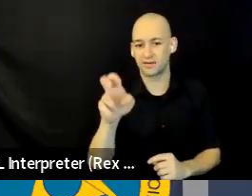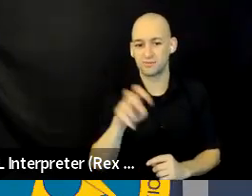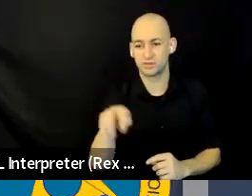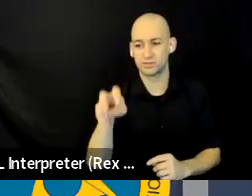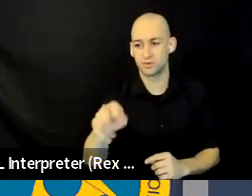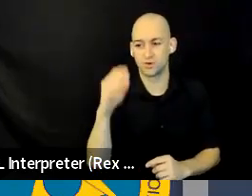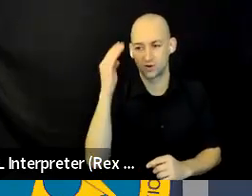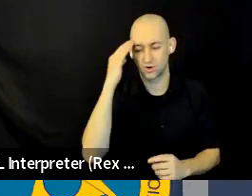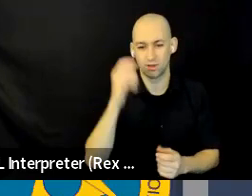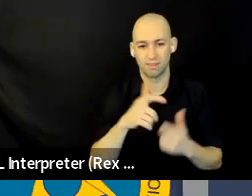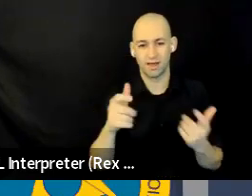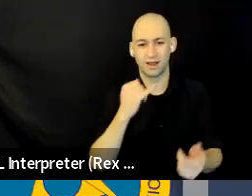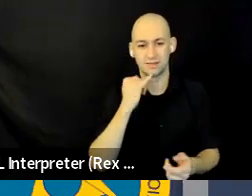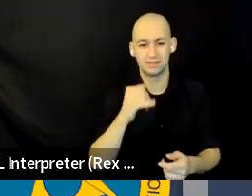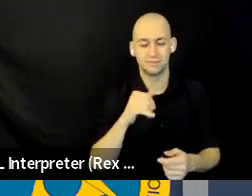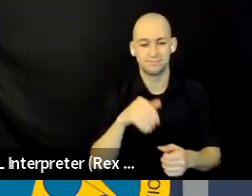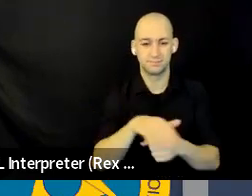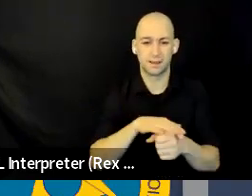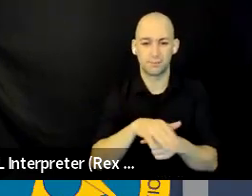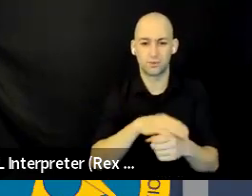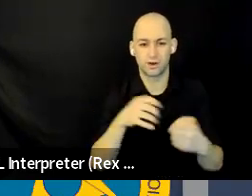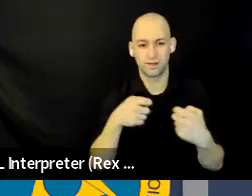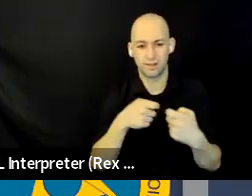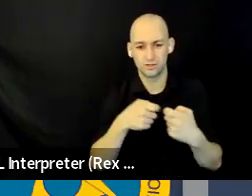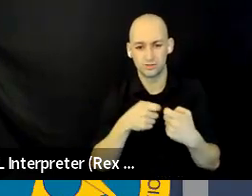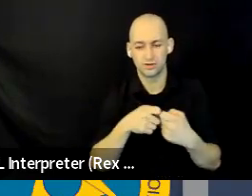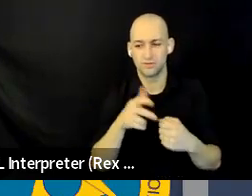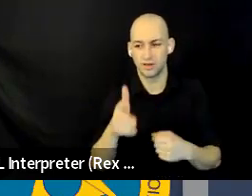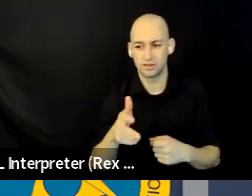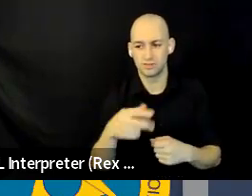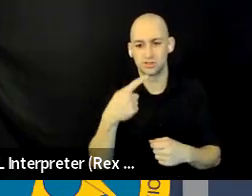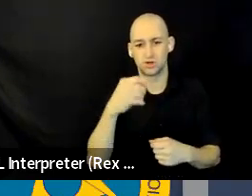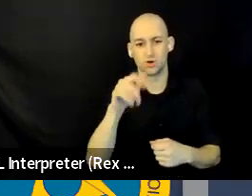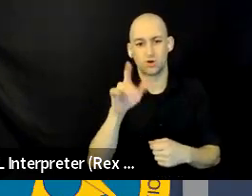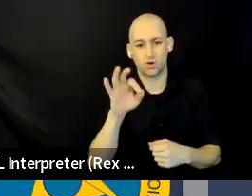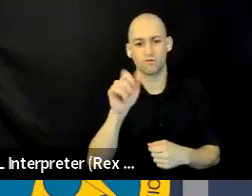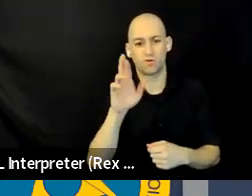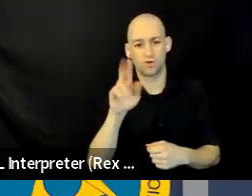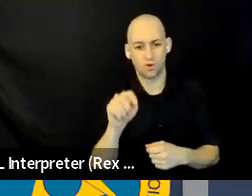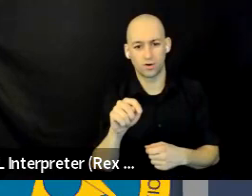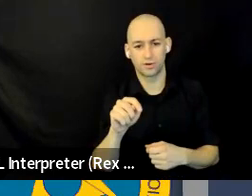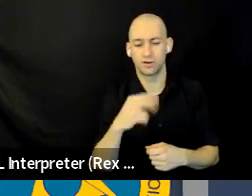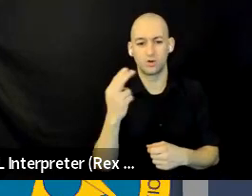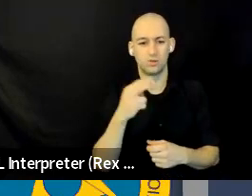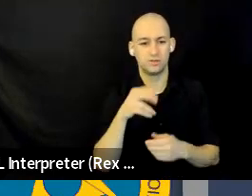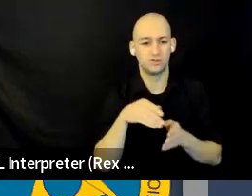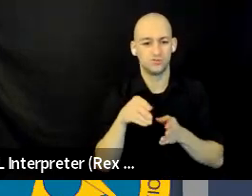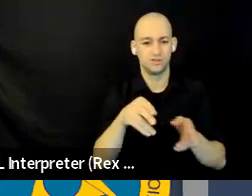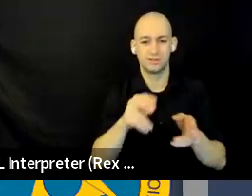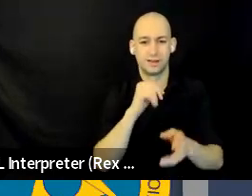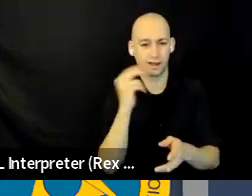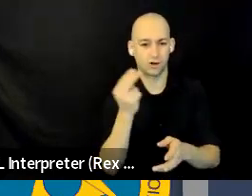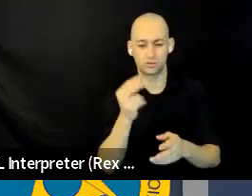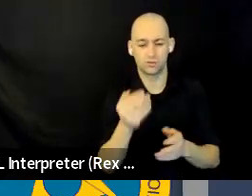these neighborhood electric vehicles like golf carts using streets that aren't used very often, but could be used for